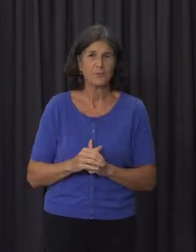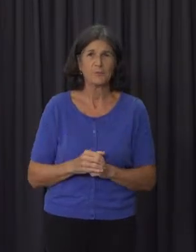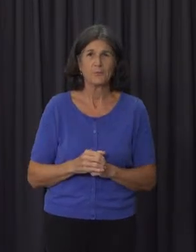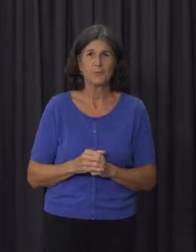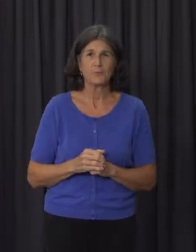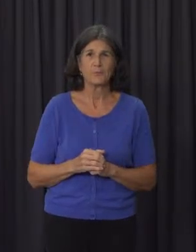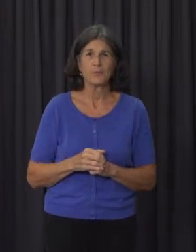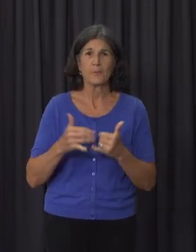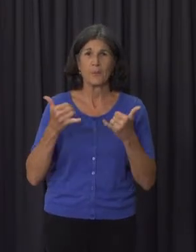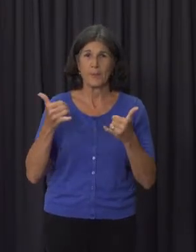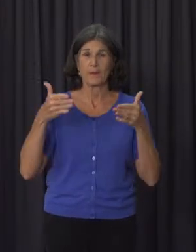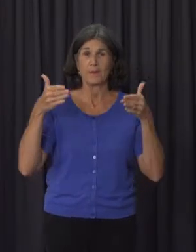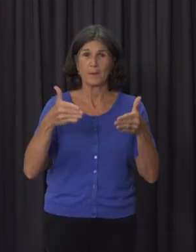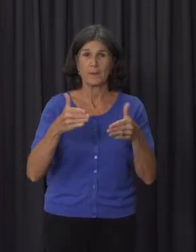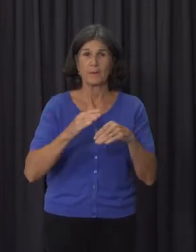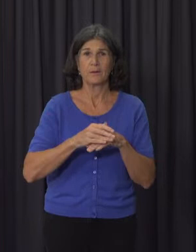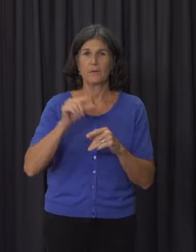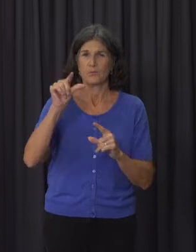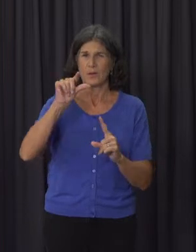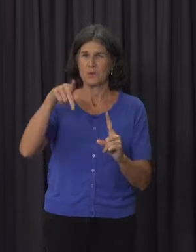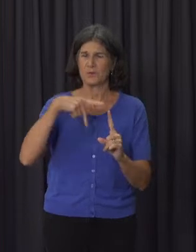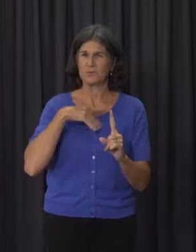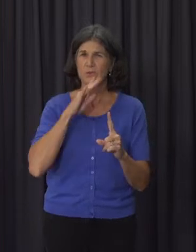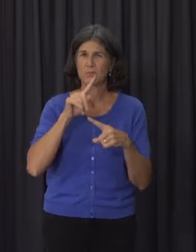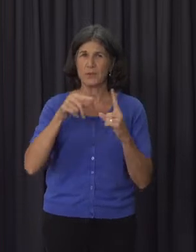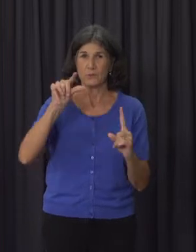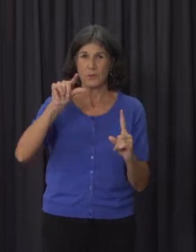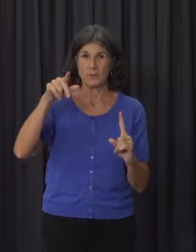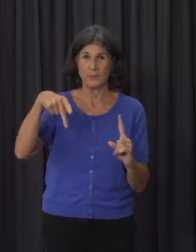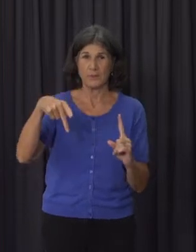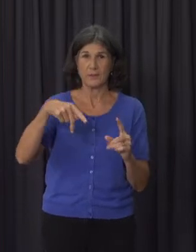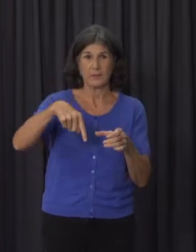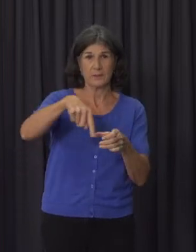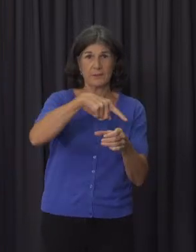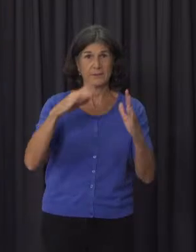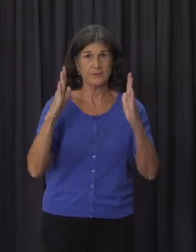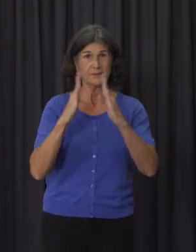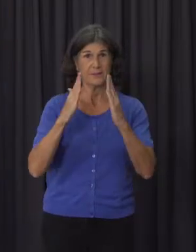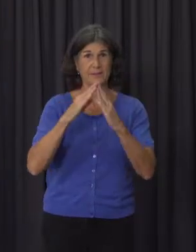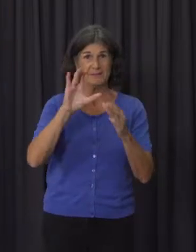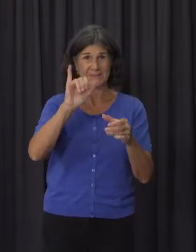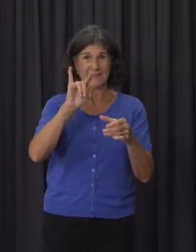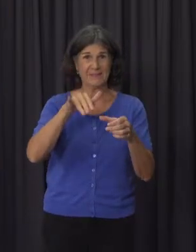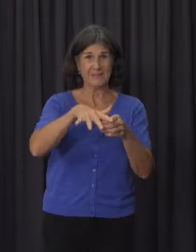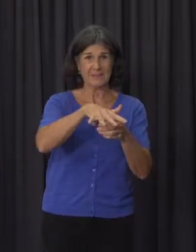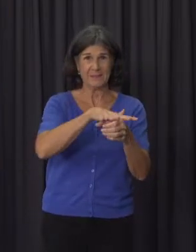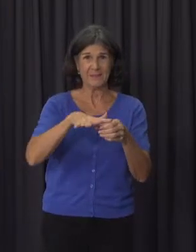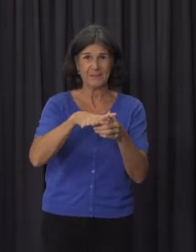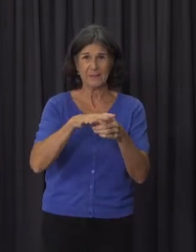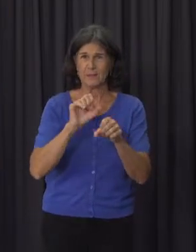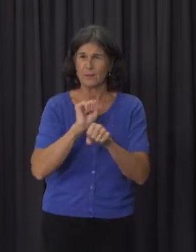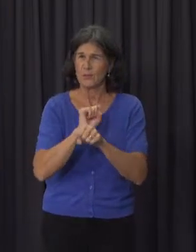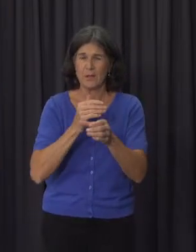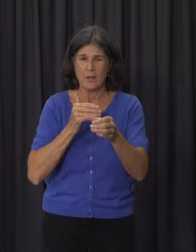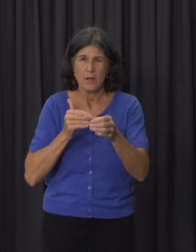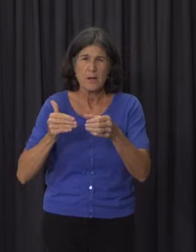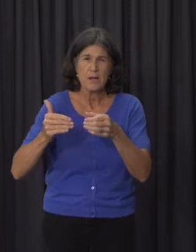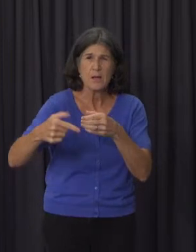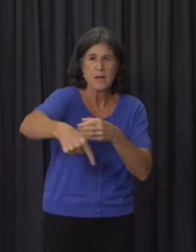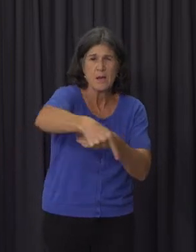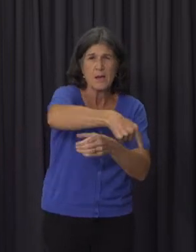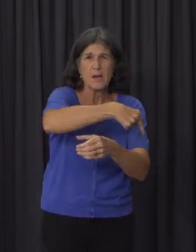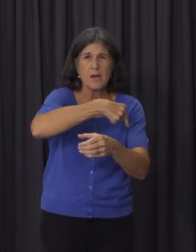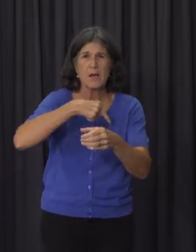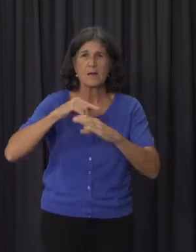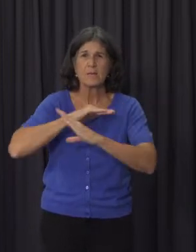fire guards. Fire guards can potentially reinforce and support the existing guards that have been established to address the